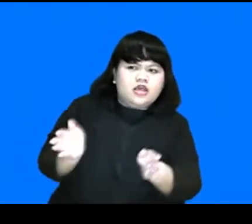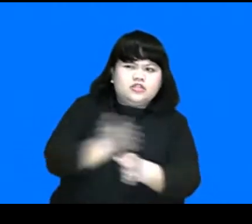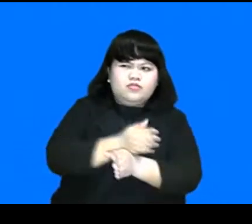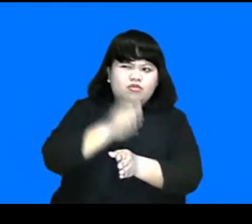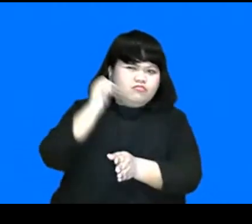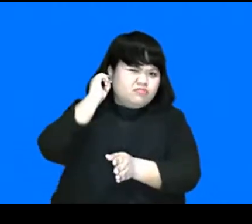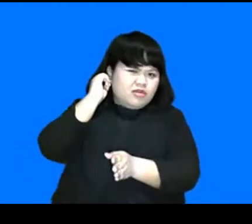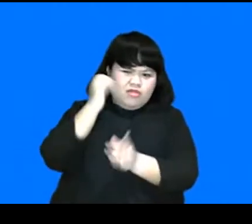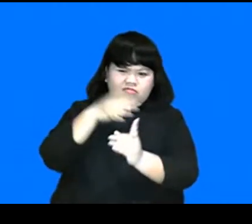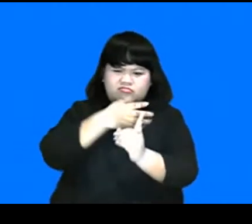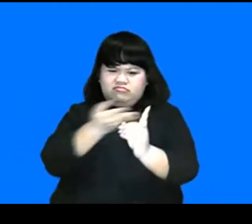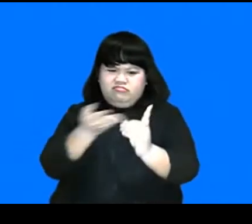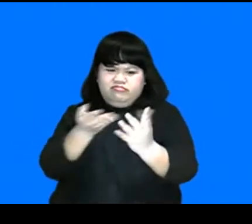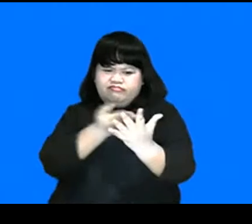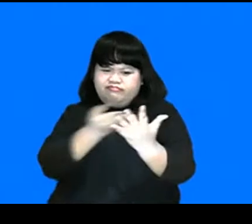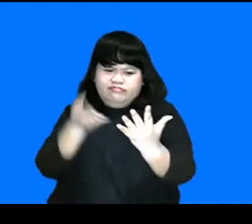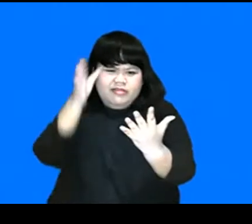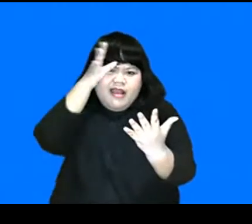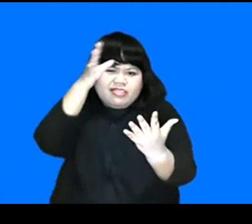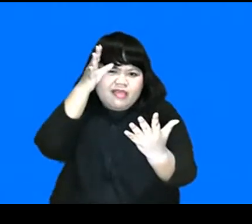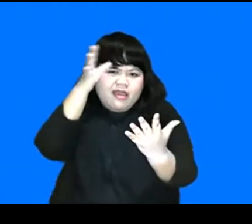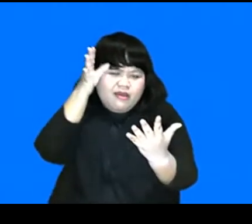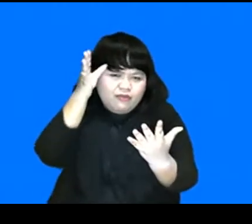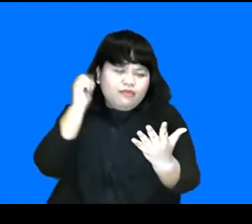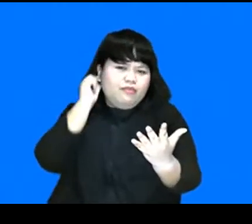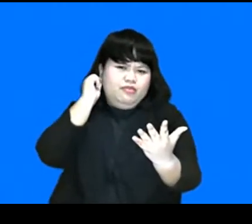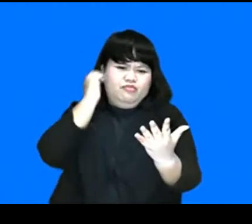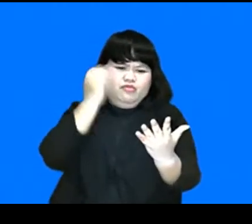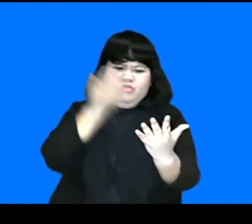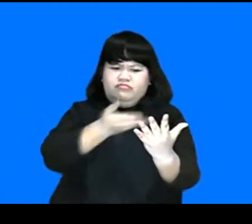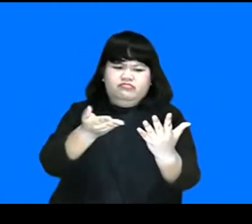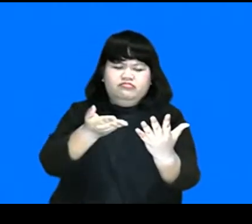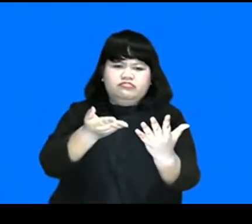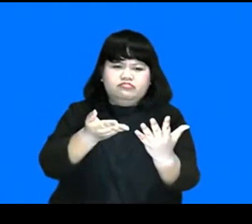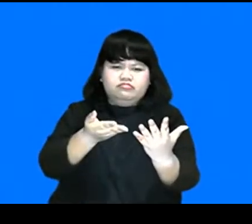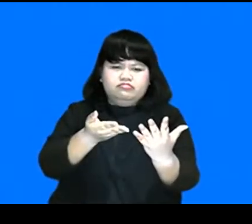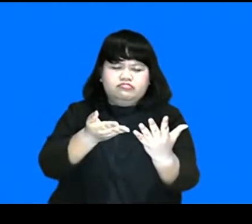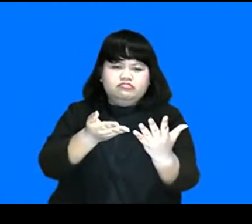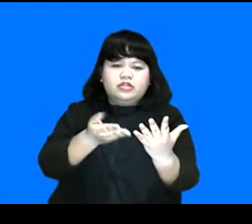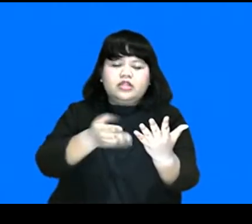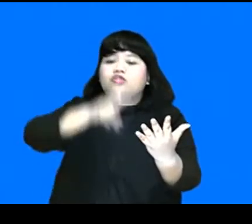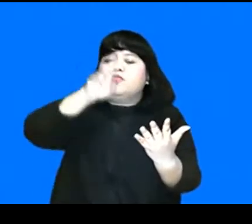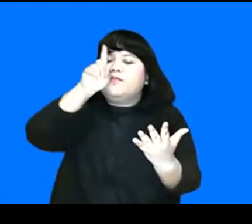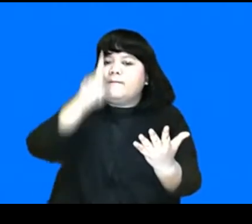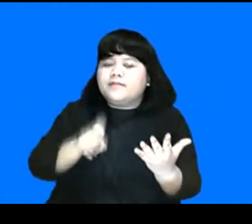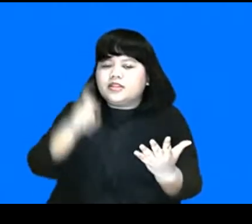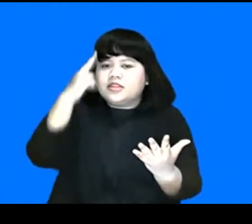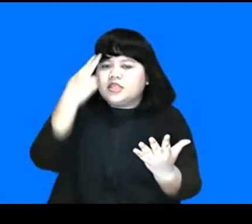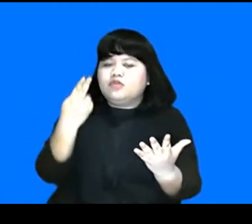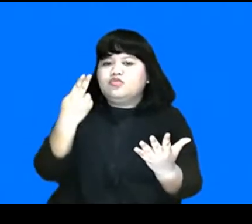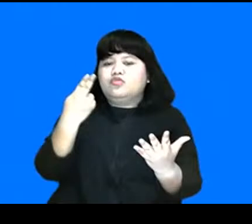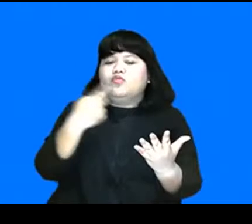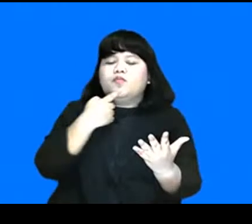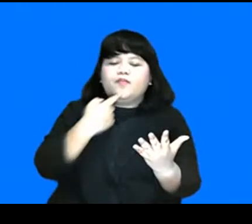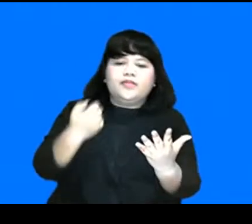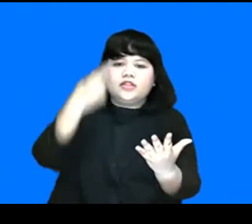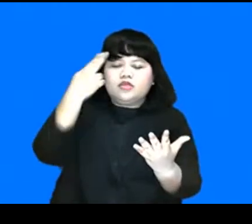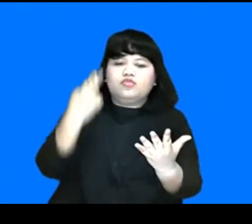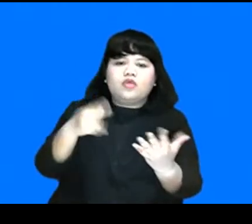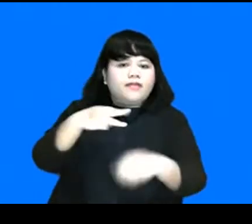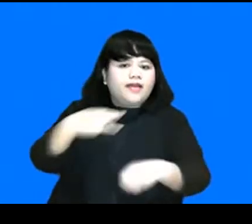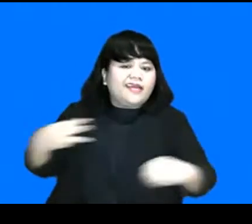price, fostering social cohesion seems to be important. People must stand together. And in this regard, the growing